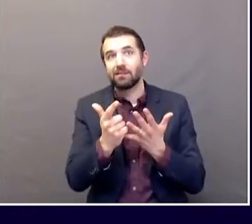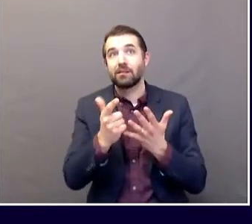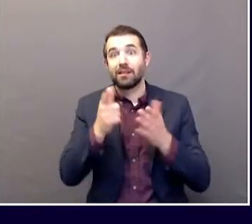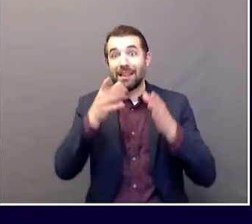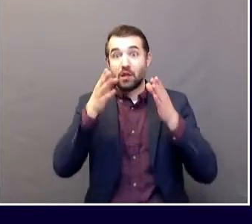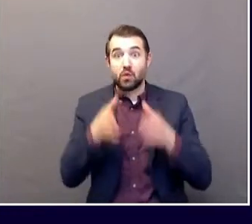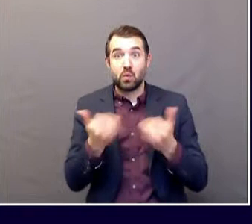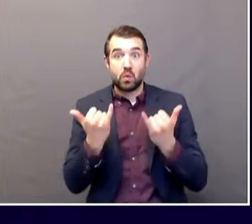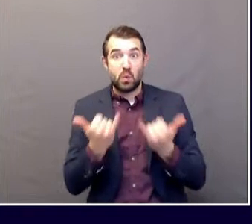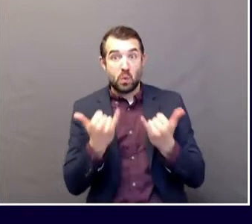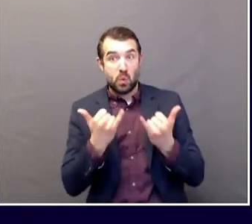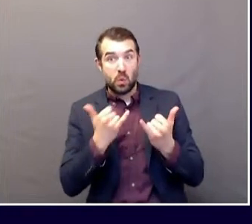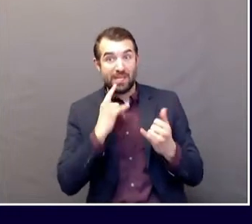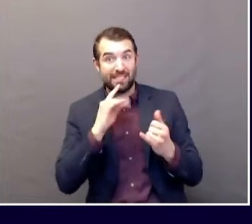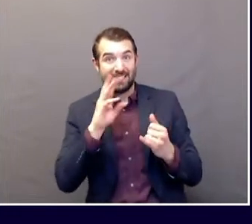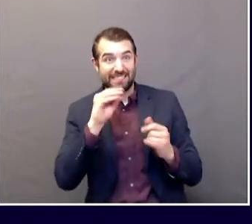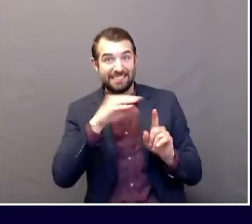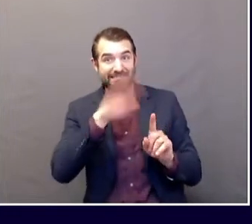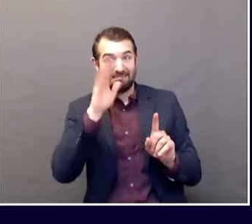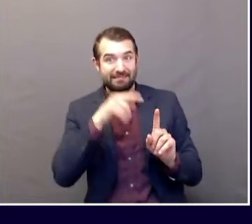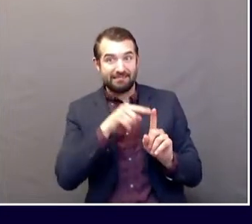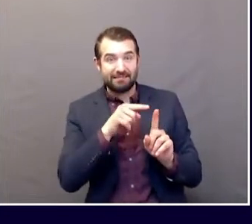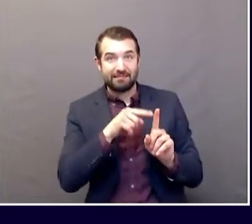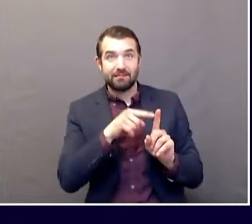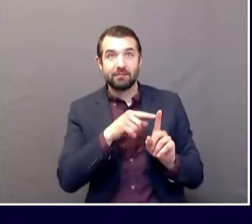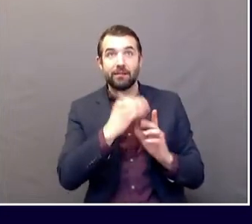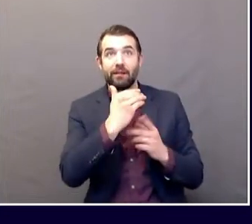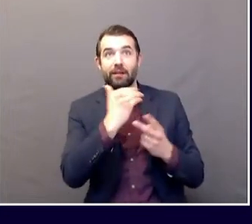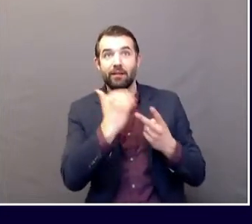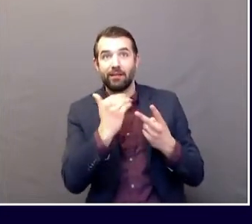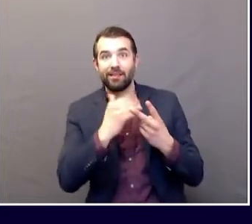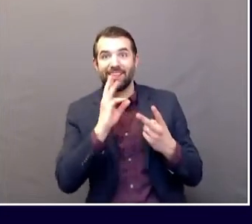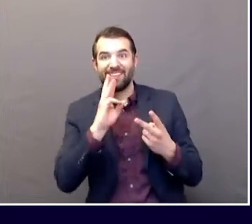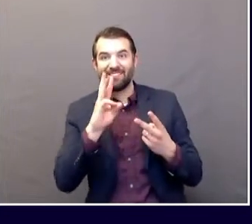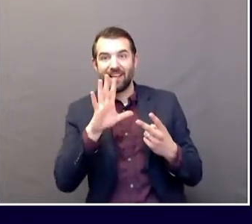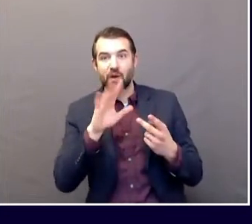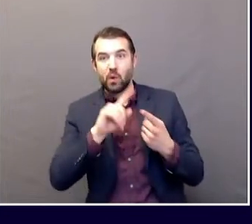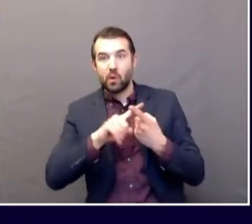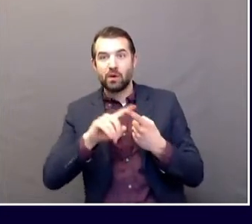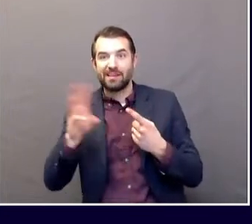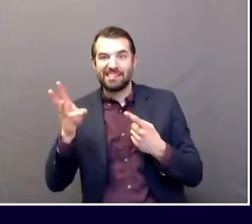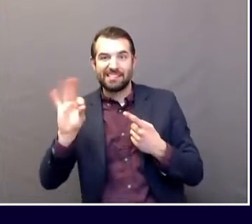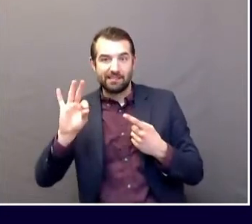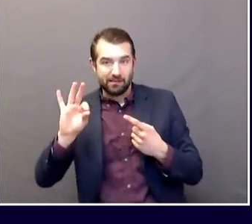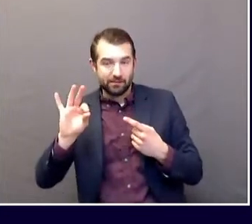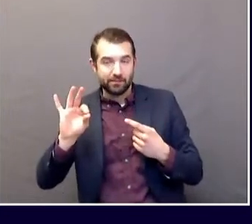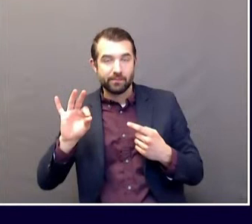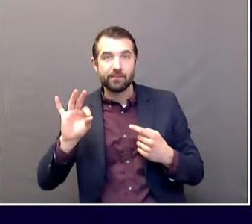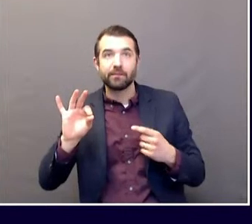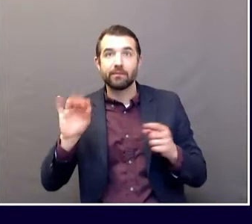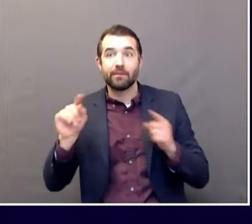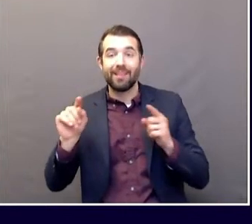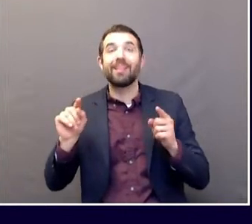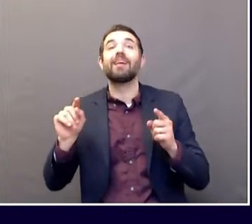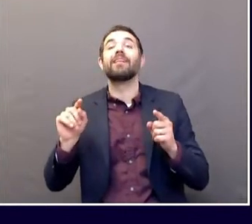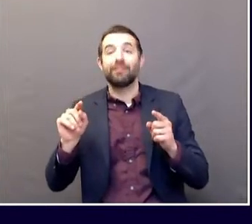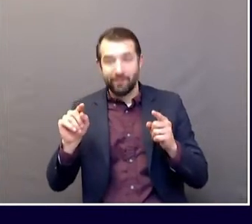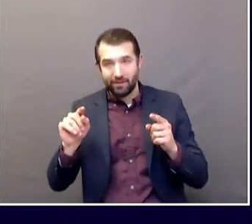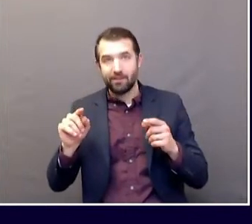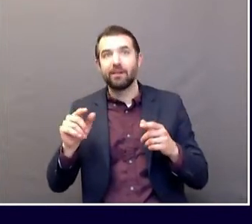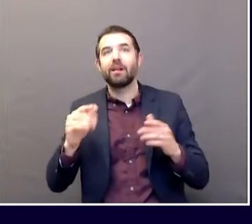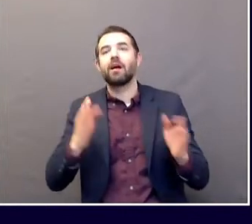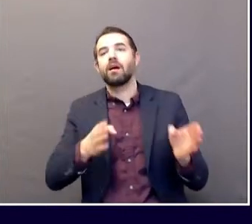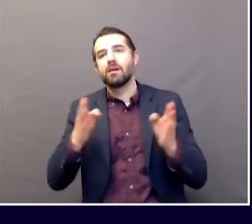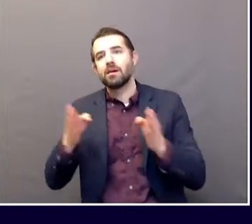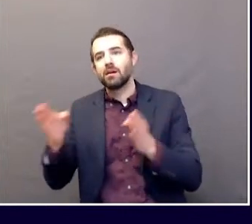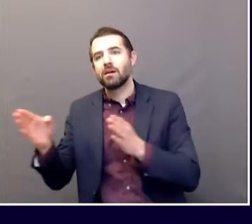to 69-year-old group and see how quickly we can get through them given supply, and then turn to those groups, recognizing that there are just so